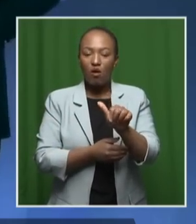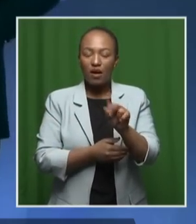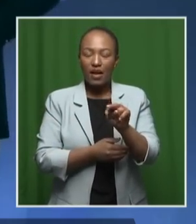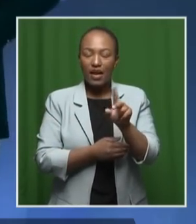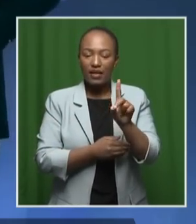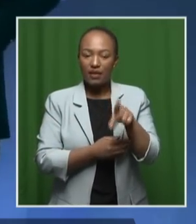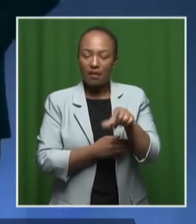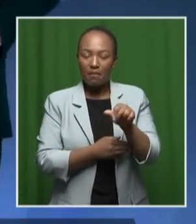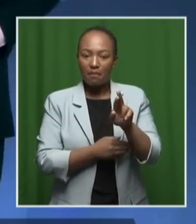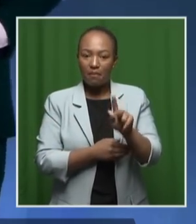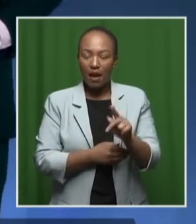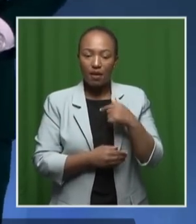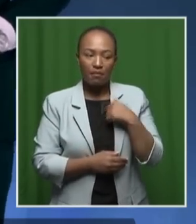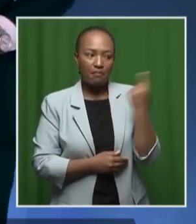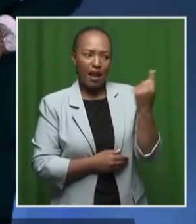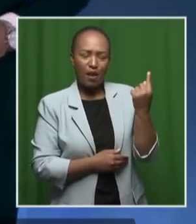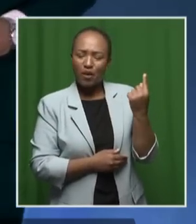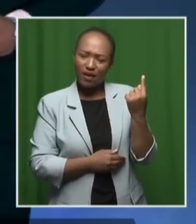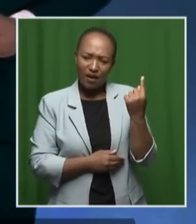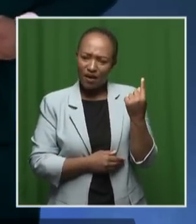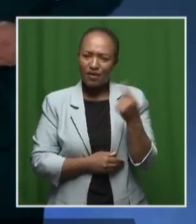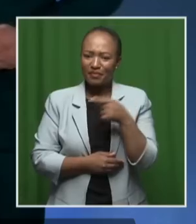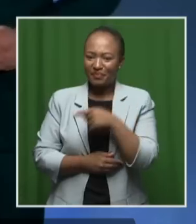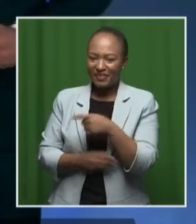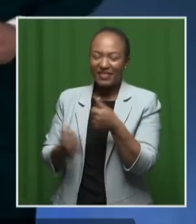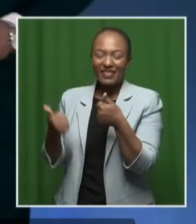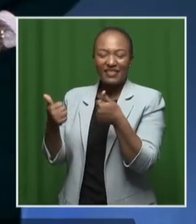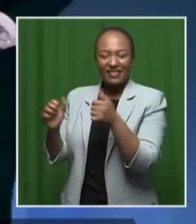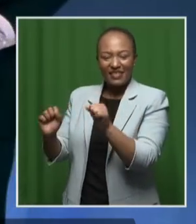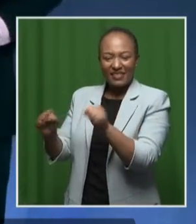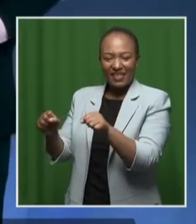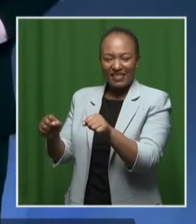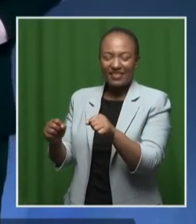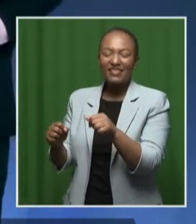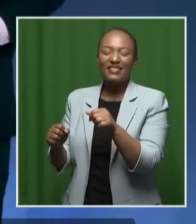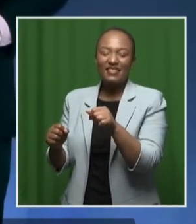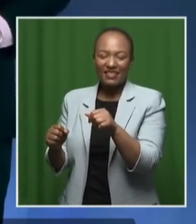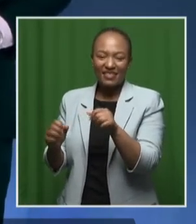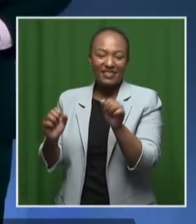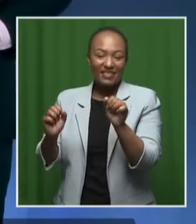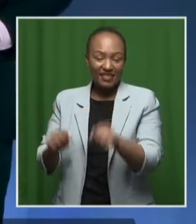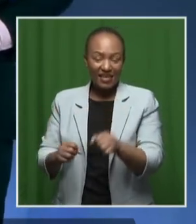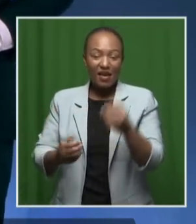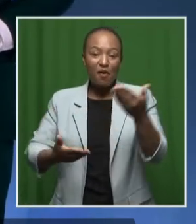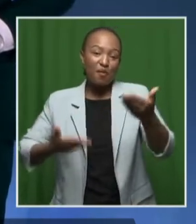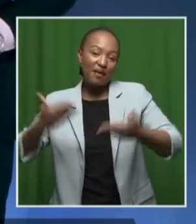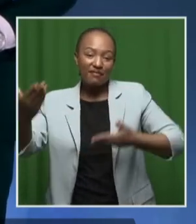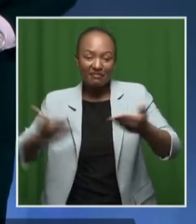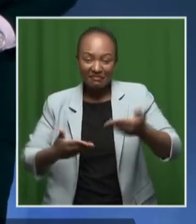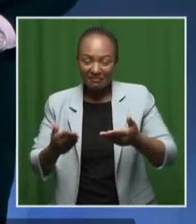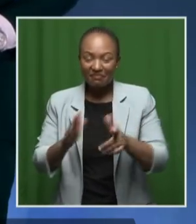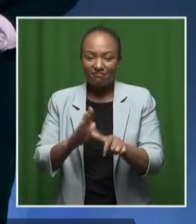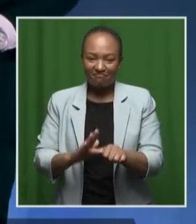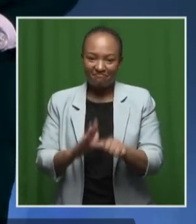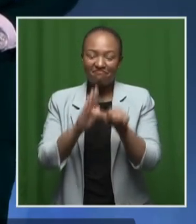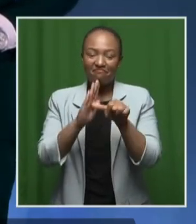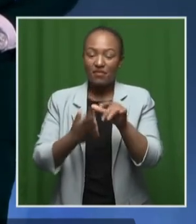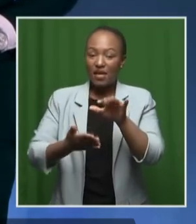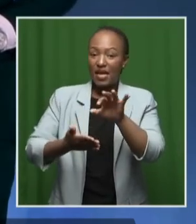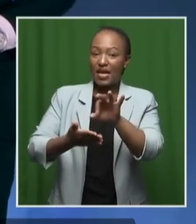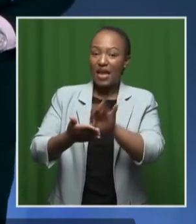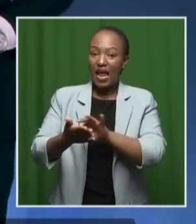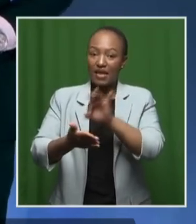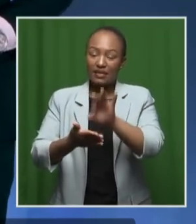alone. Indeed. Good to be with you, Sakina. Good evening, everybody. Welcome to this important election